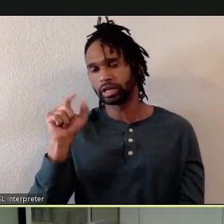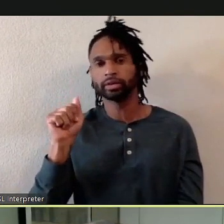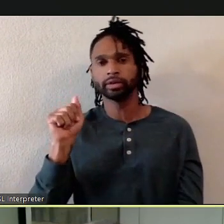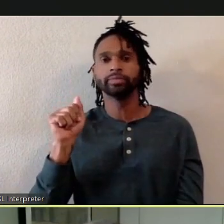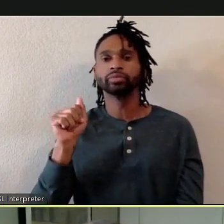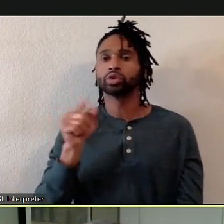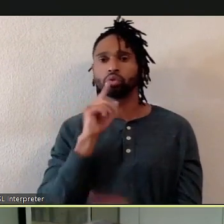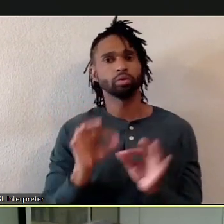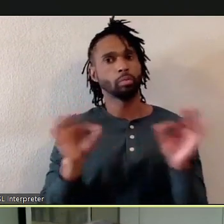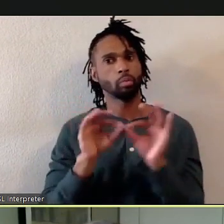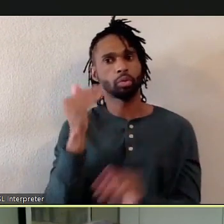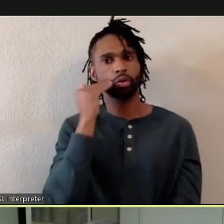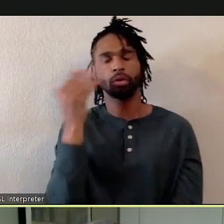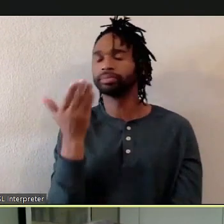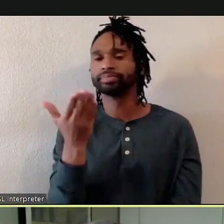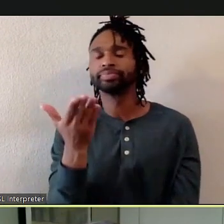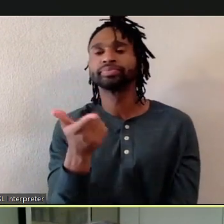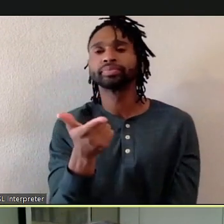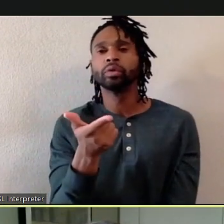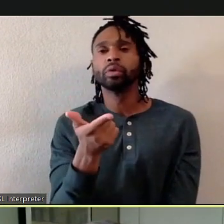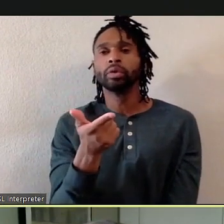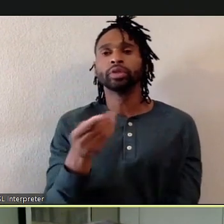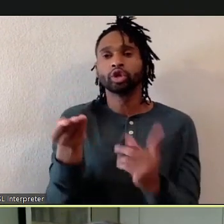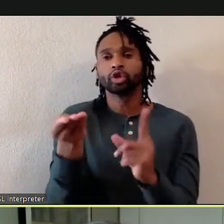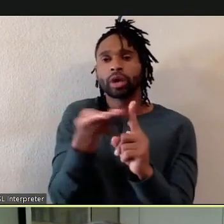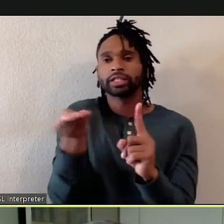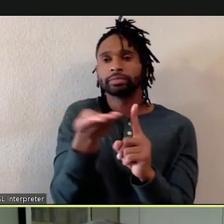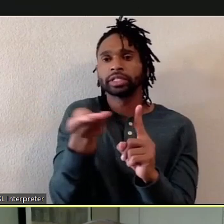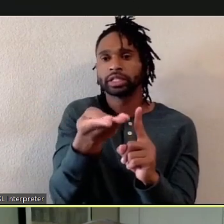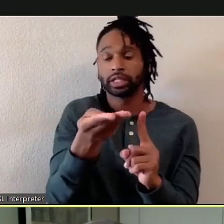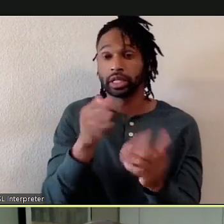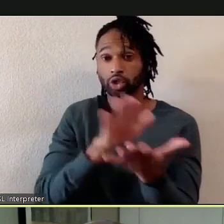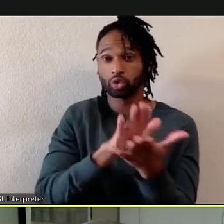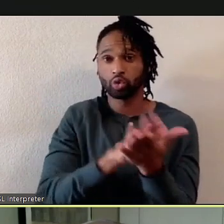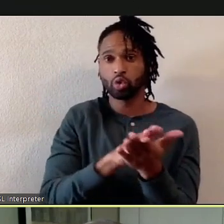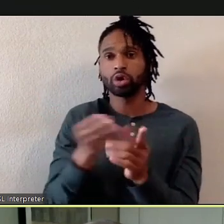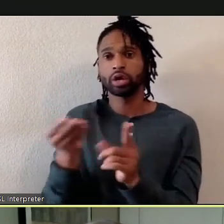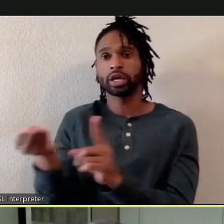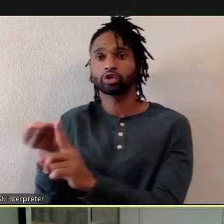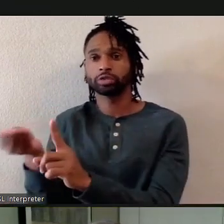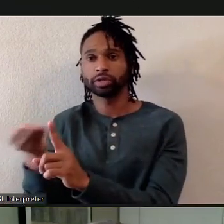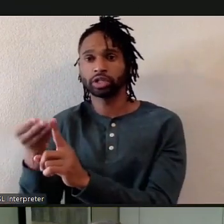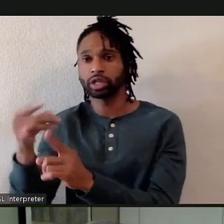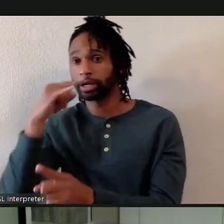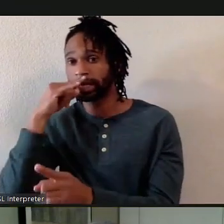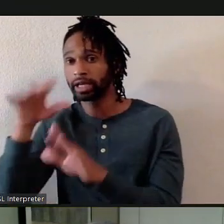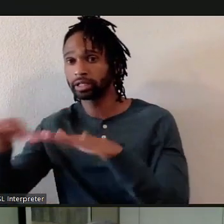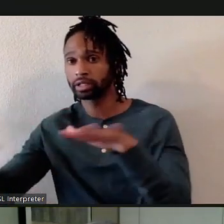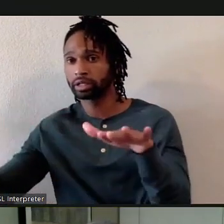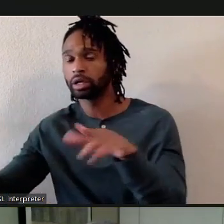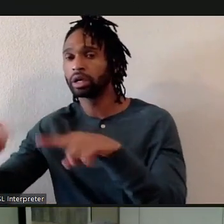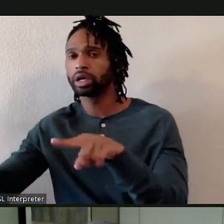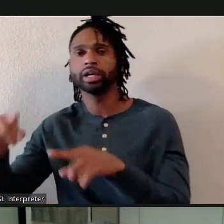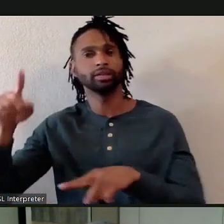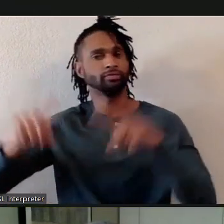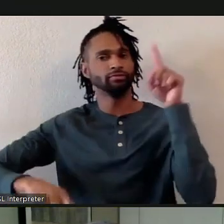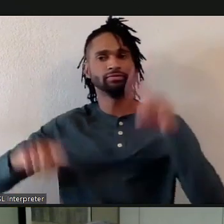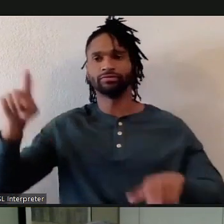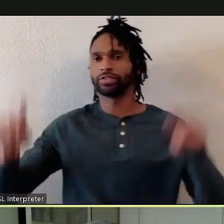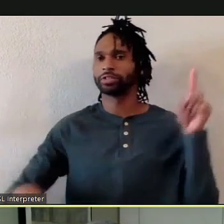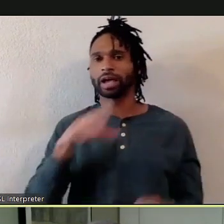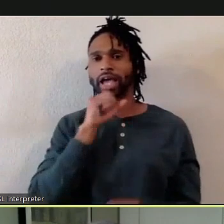to know is that transmission in schools and transmission among children really varies by age group.